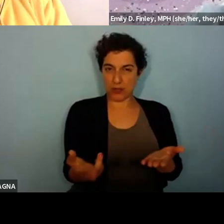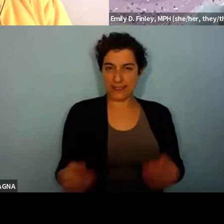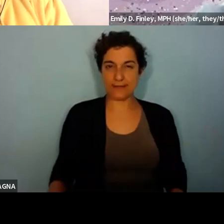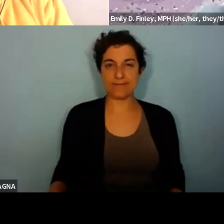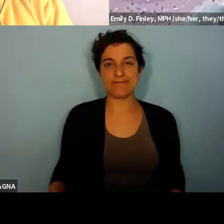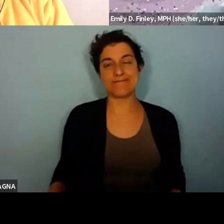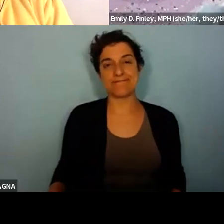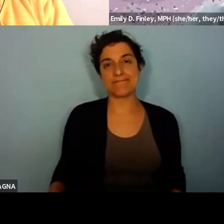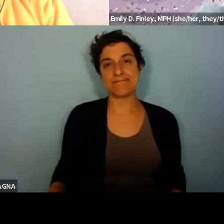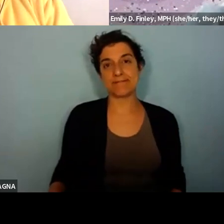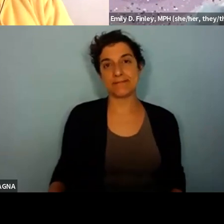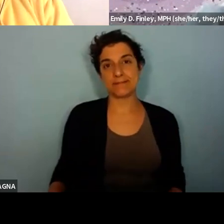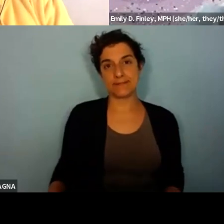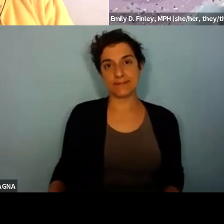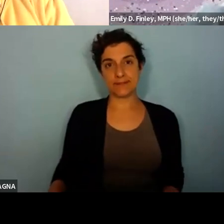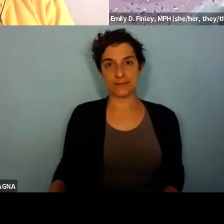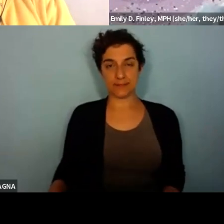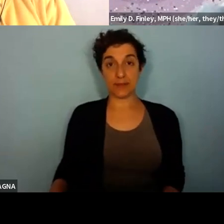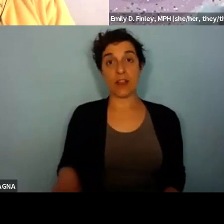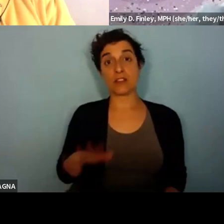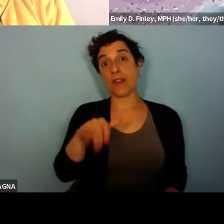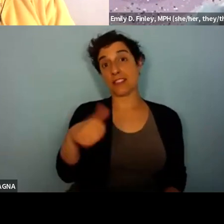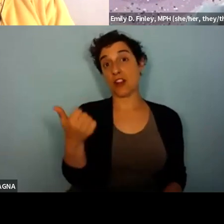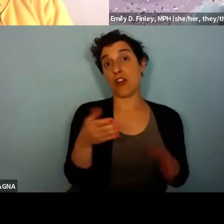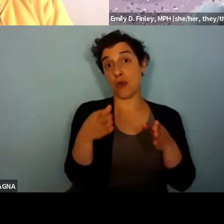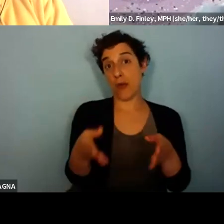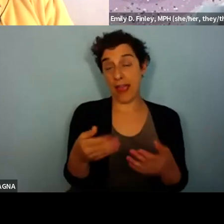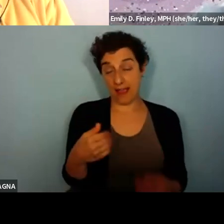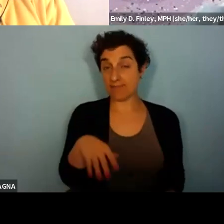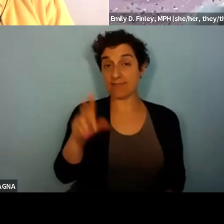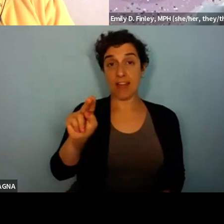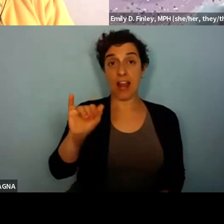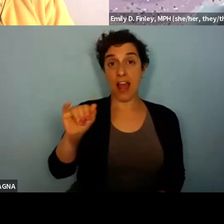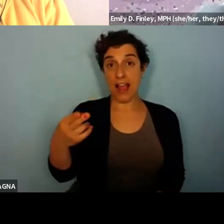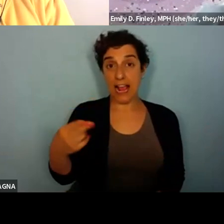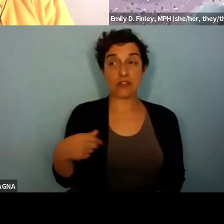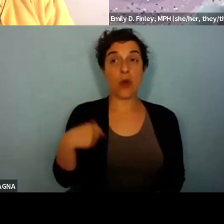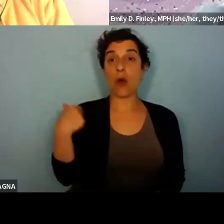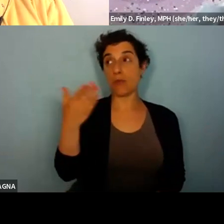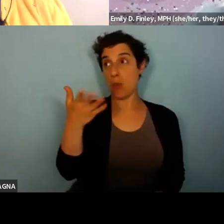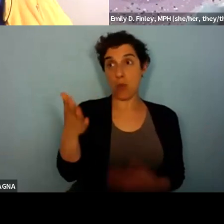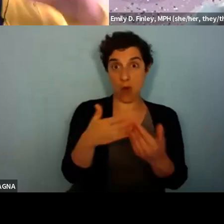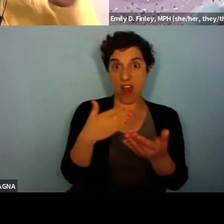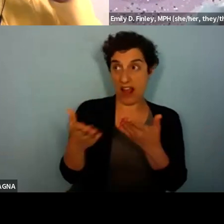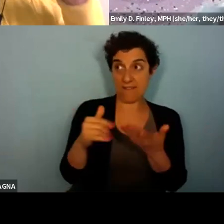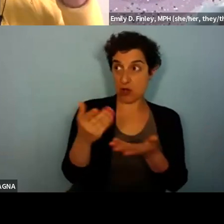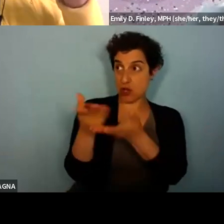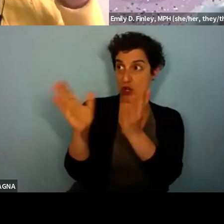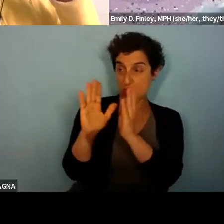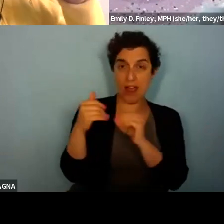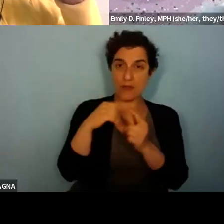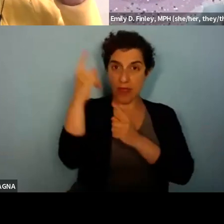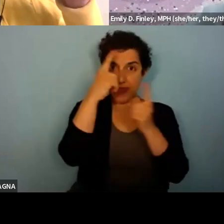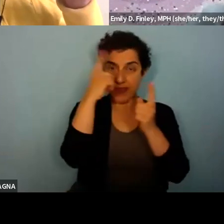think that's another way, even when it's NIH, even when it's whatever grant funding it is, to think